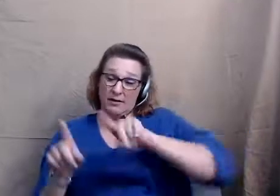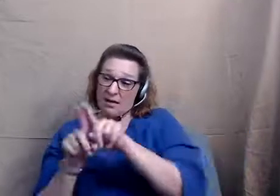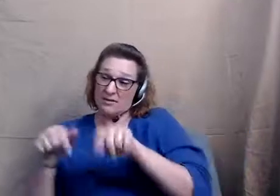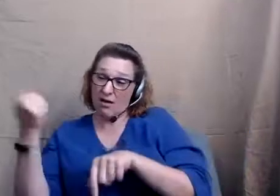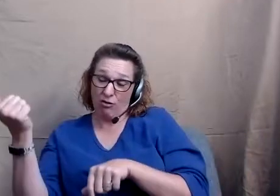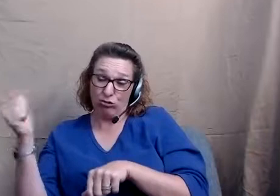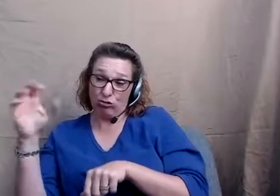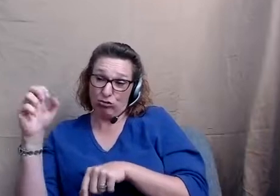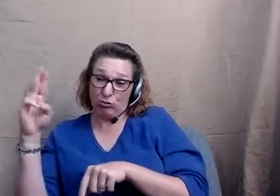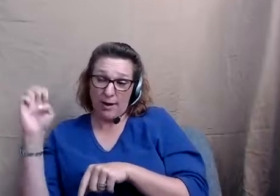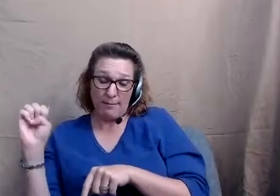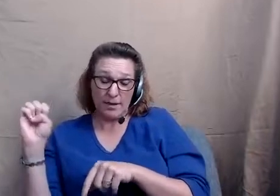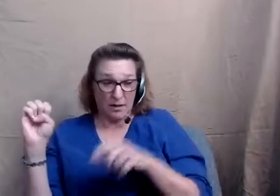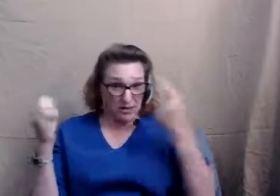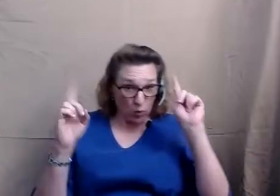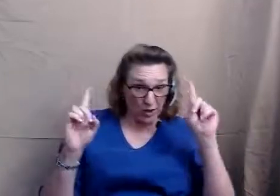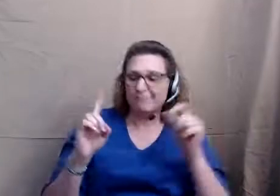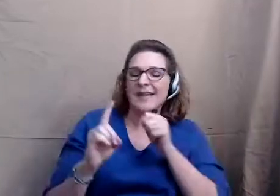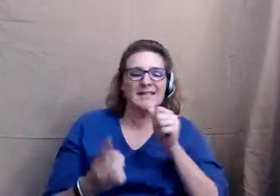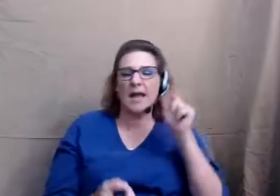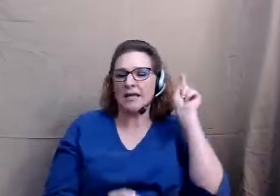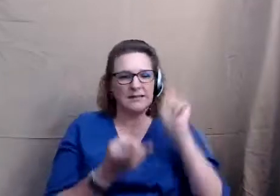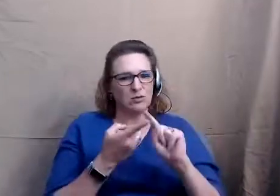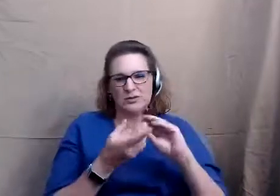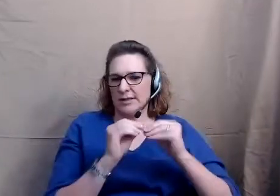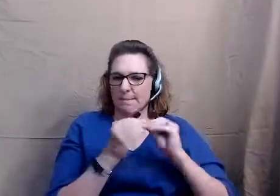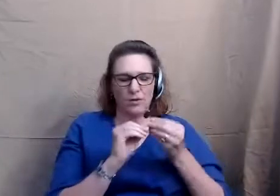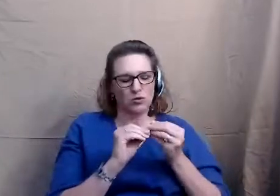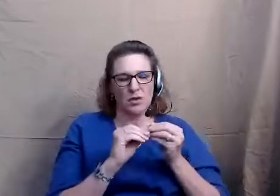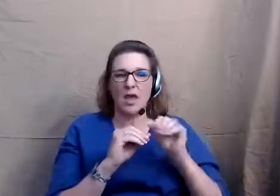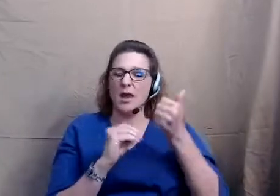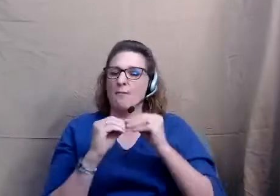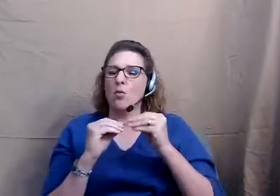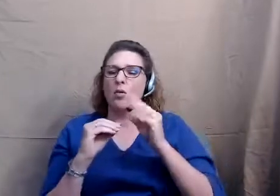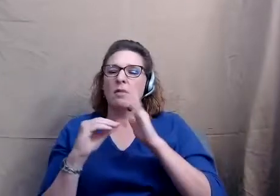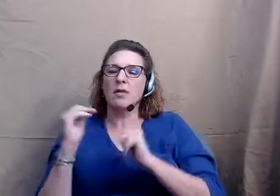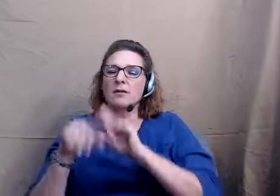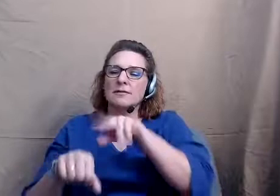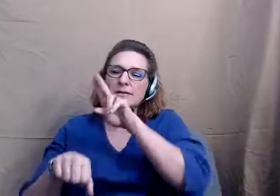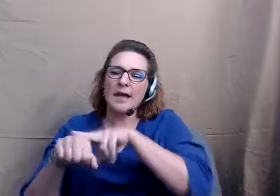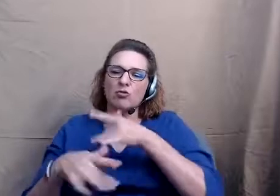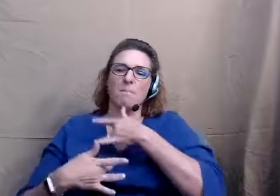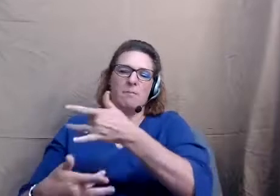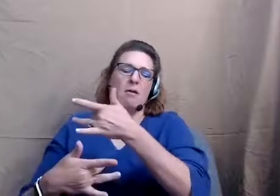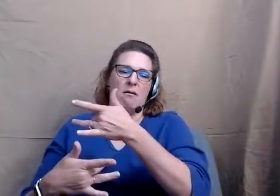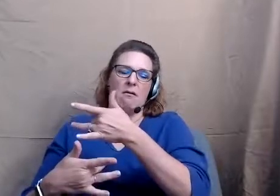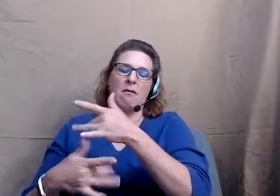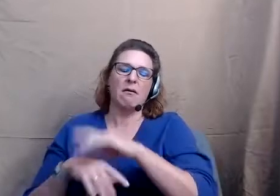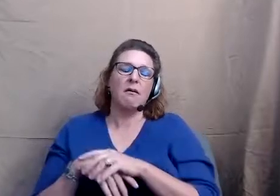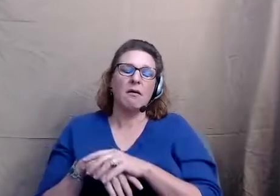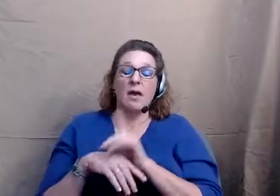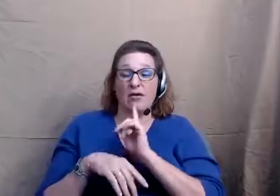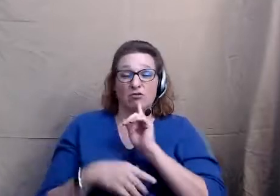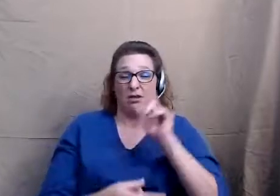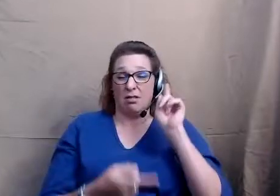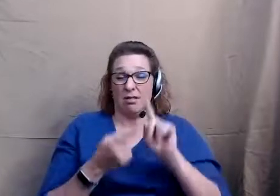not lowering rates of intimate partner violence any more than the natural drop, and actually less than the natural drop.